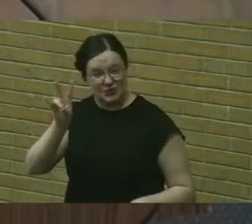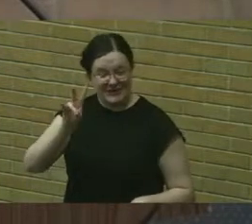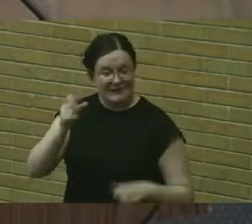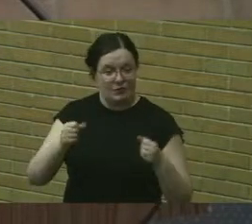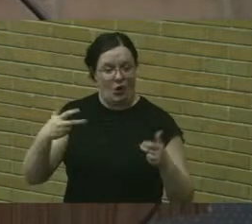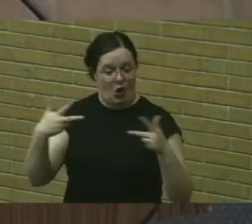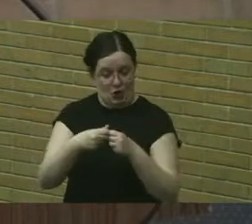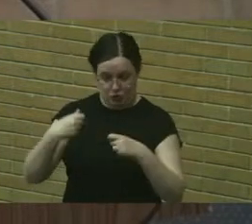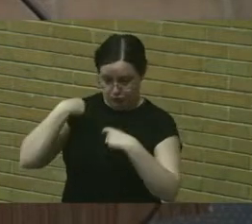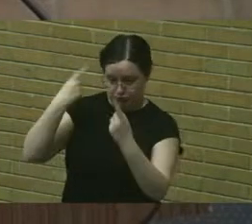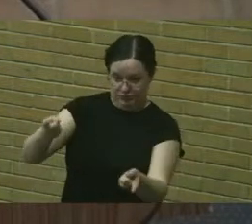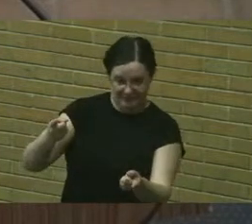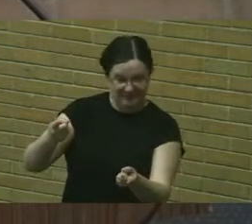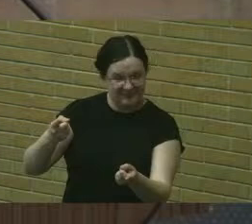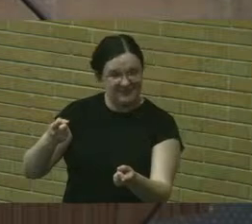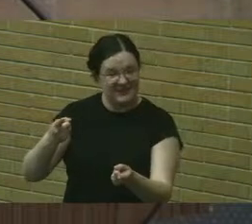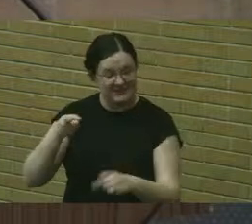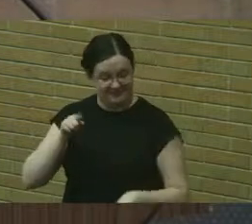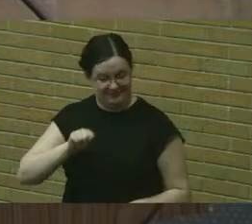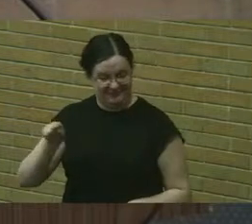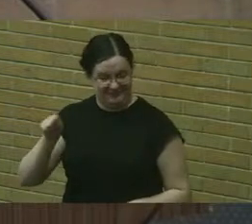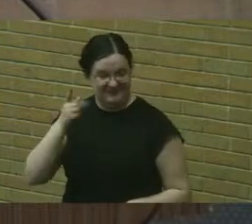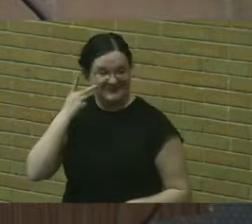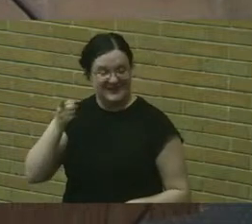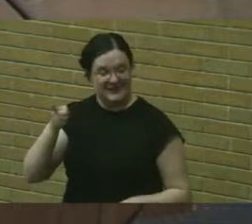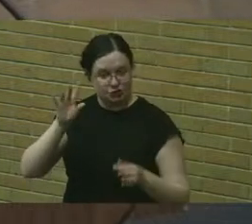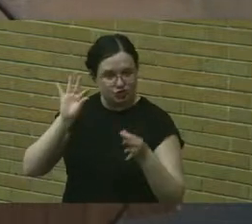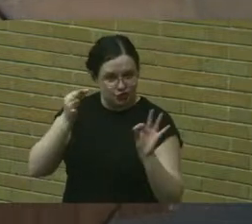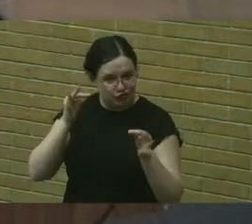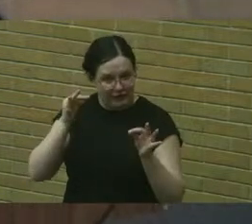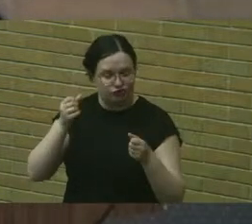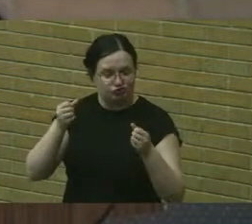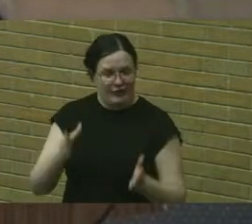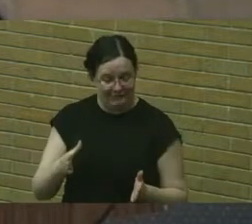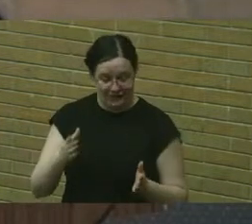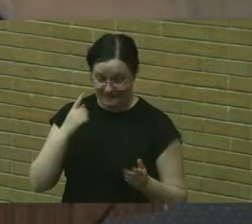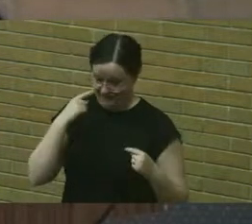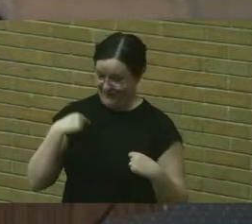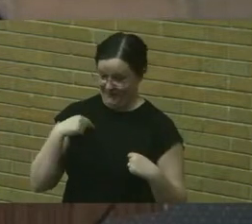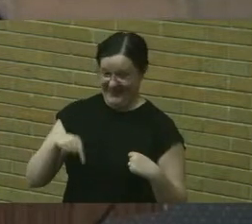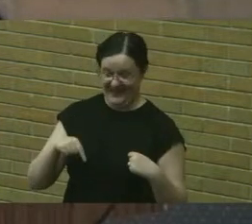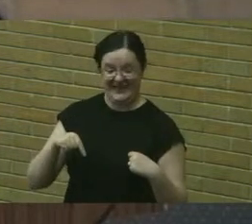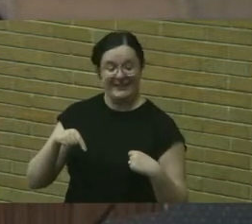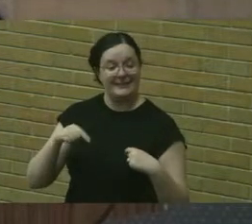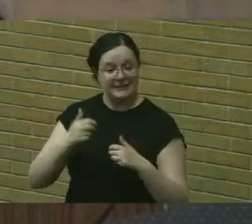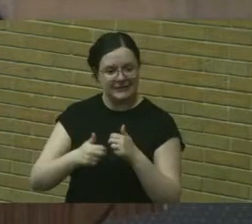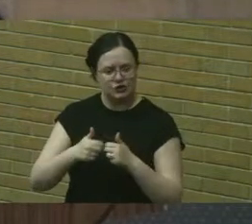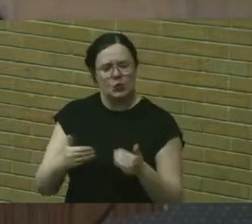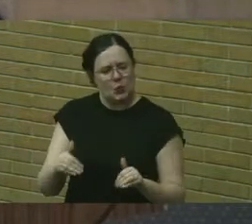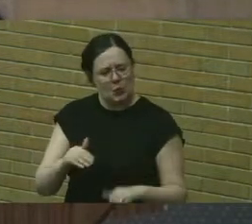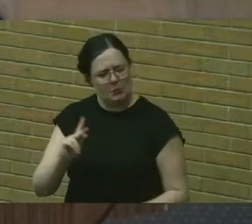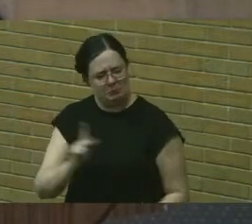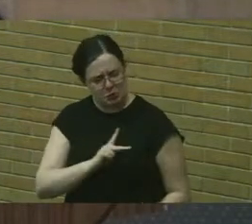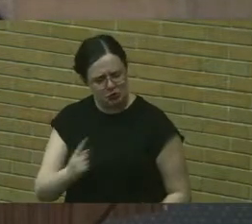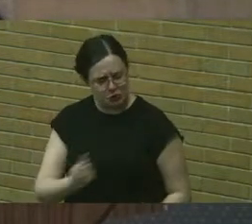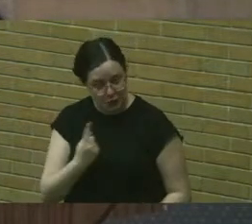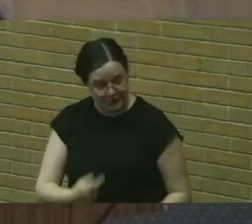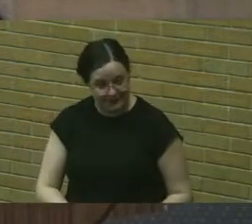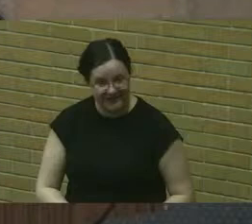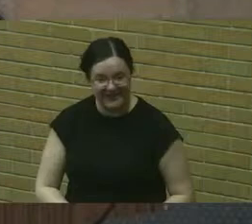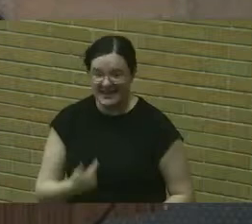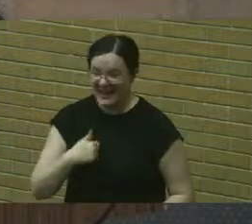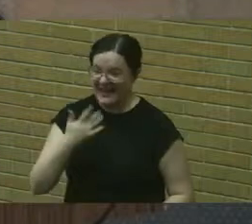by distracted and impaired drivers. For me, this is very personal. I'm lucky to be here 7